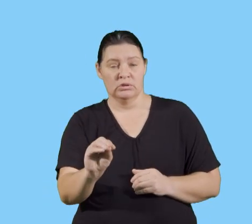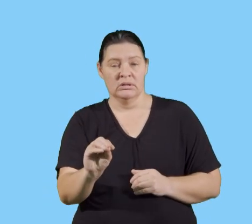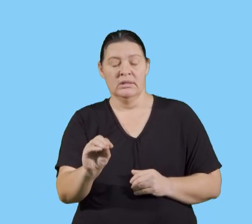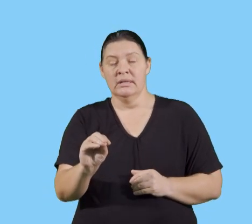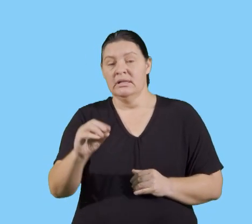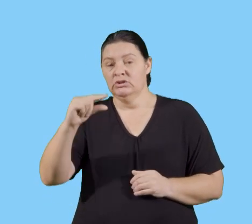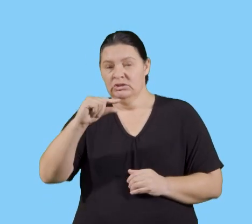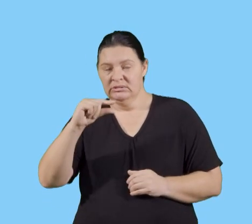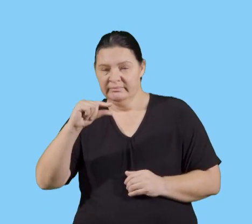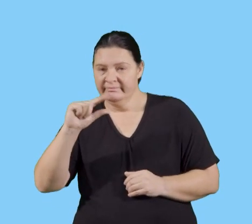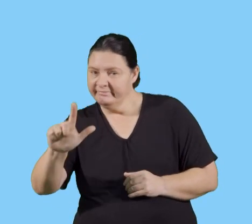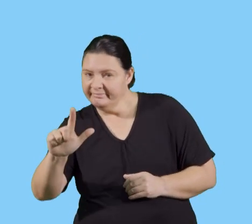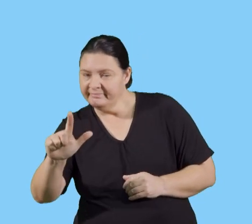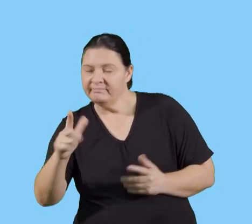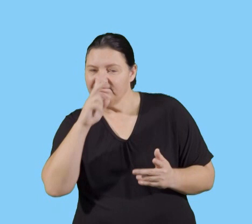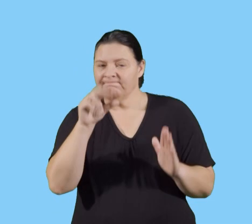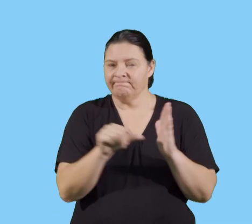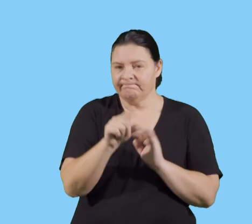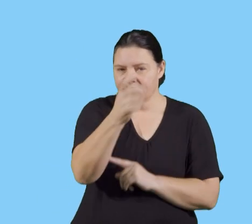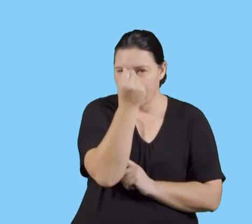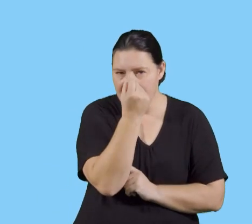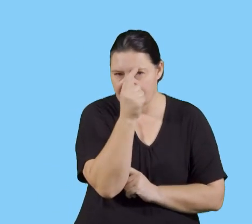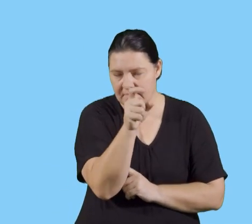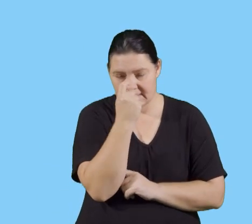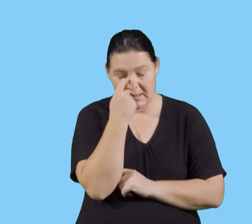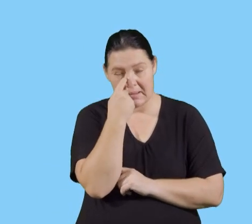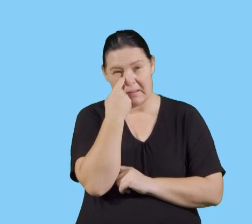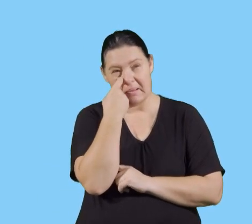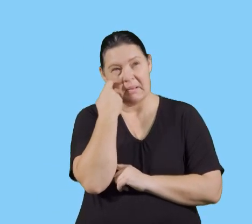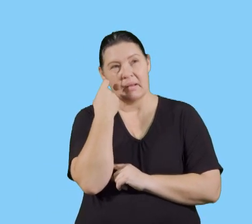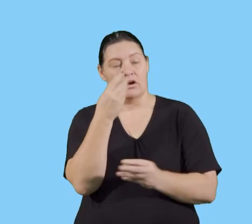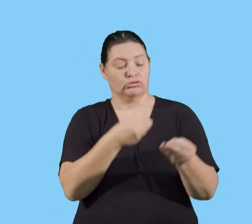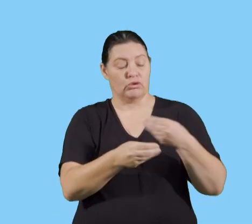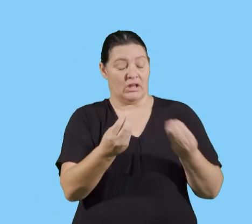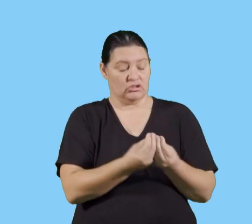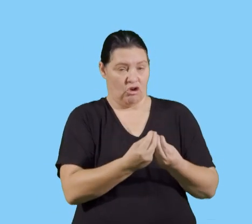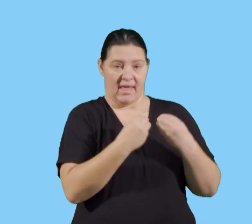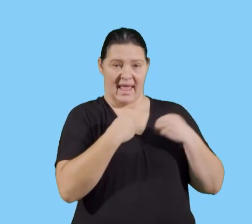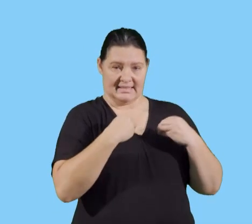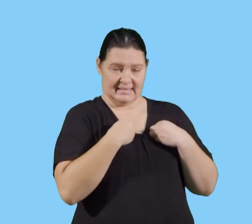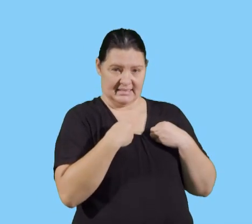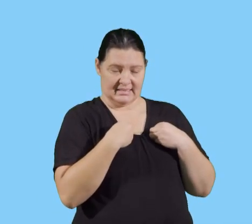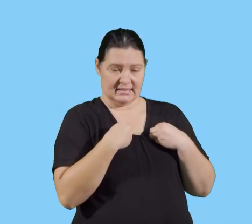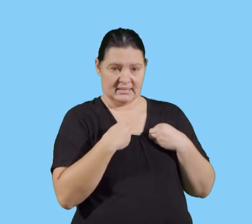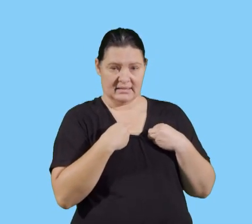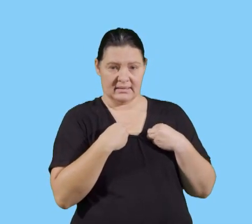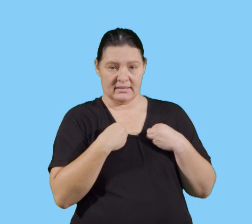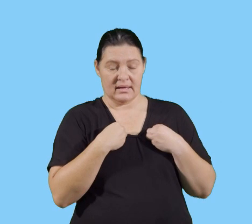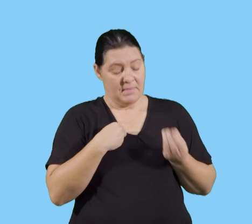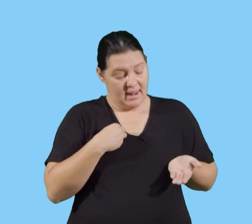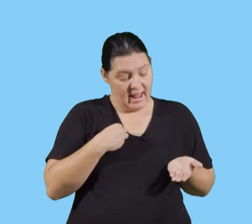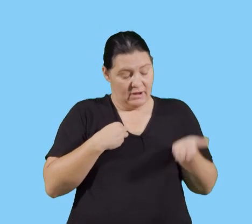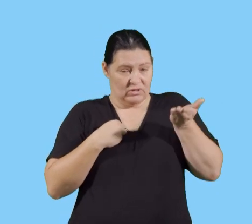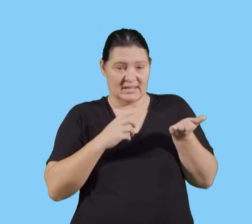ledger, it is important for you to understand that your trading stock is an asset which increases on the debit